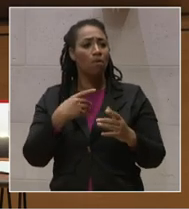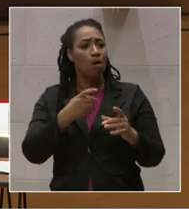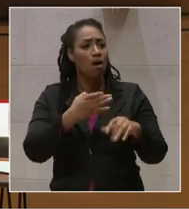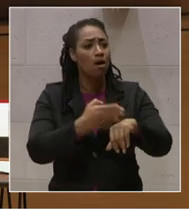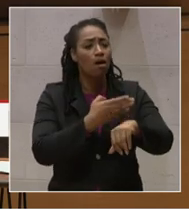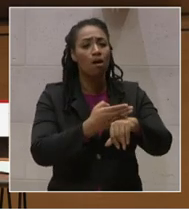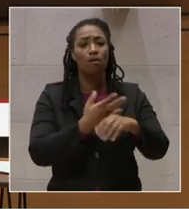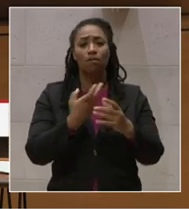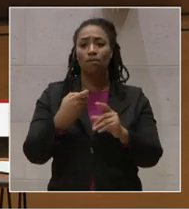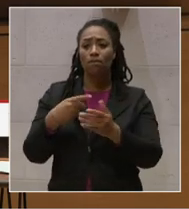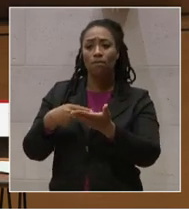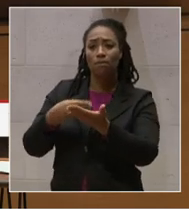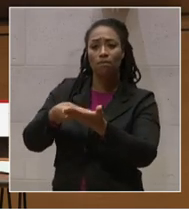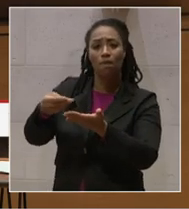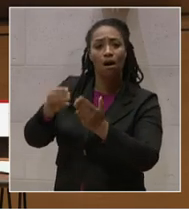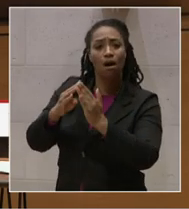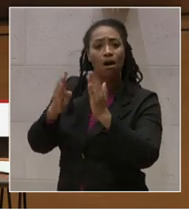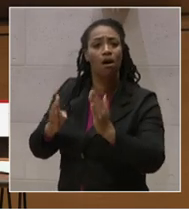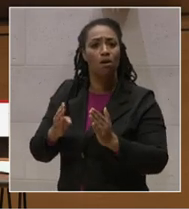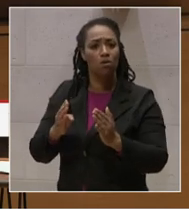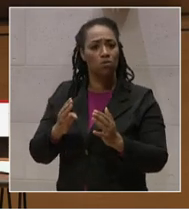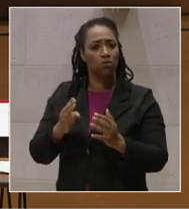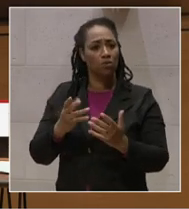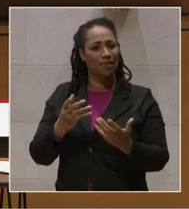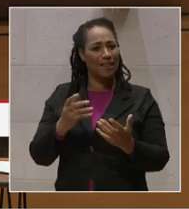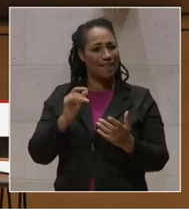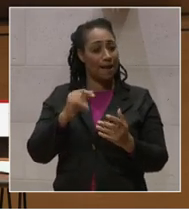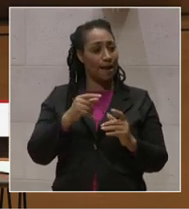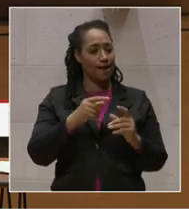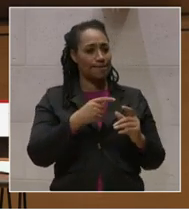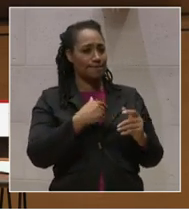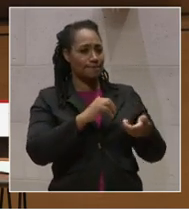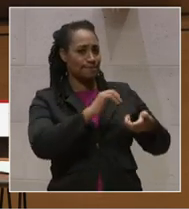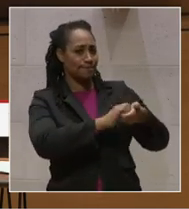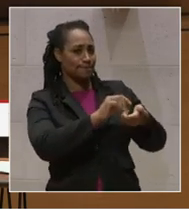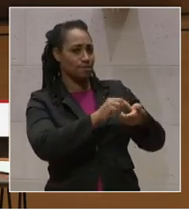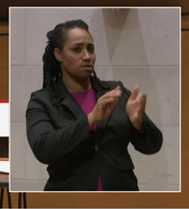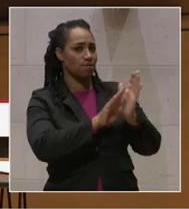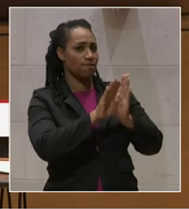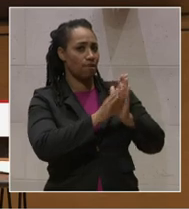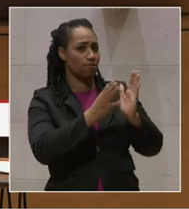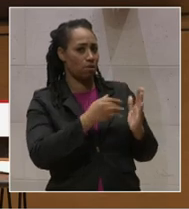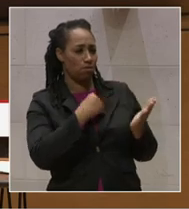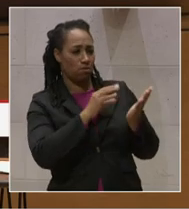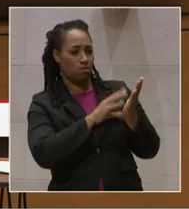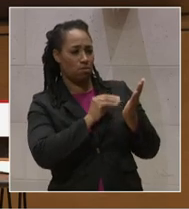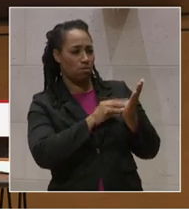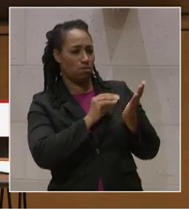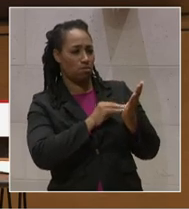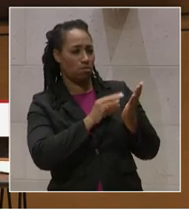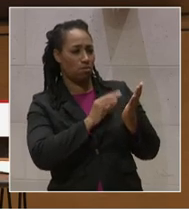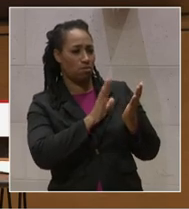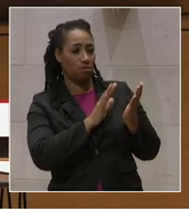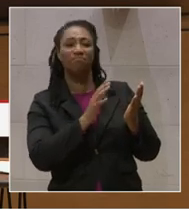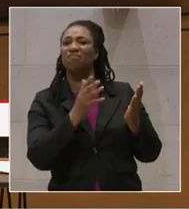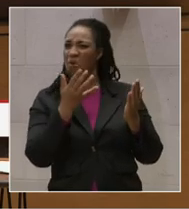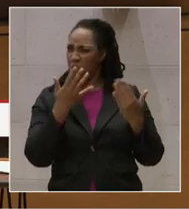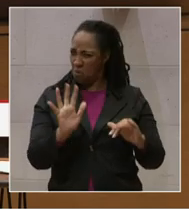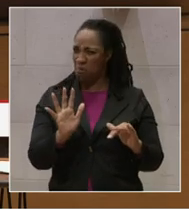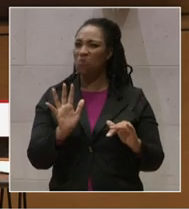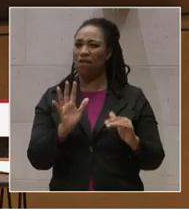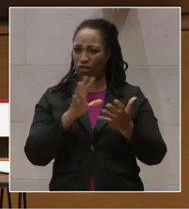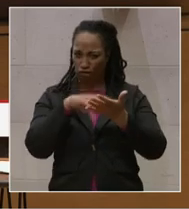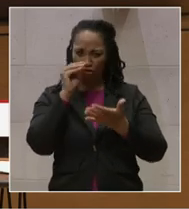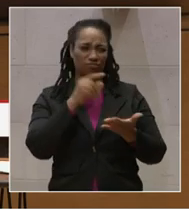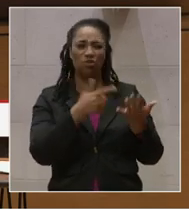learned. And I'll just note that we have a focus on